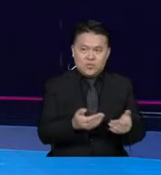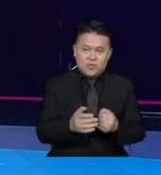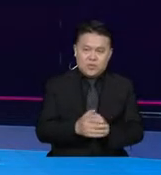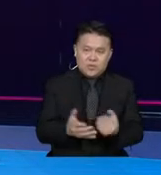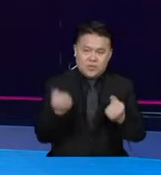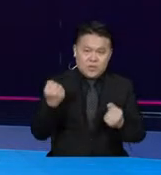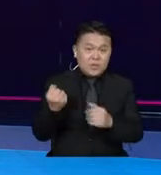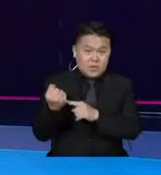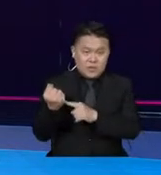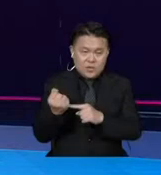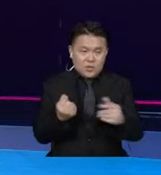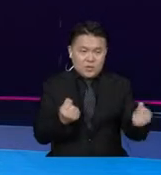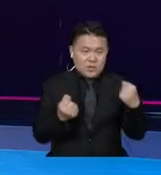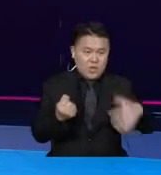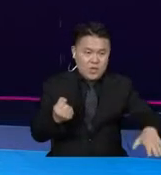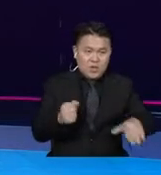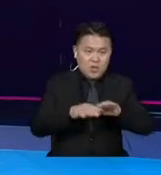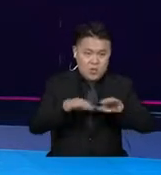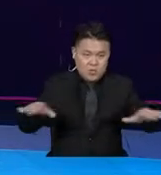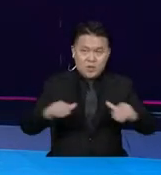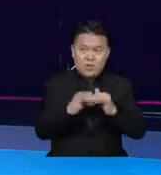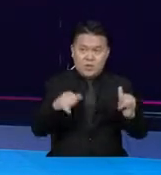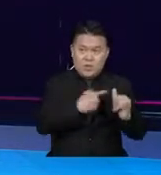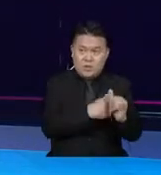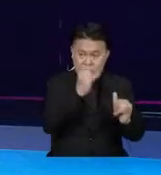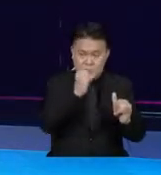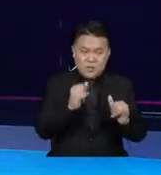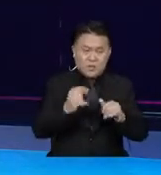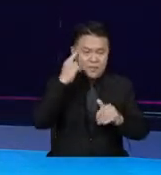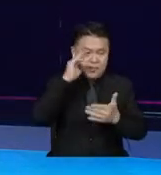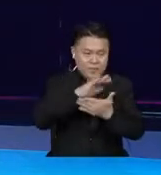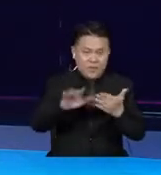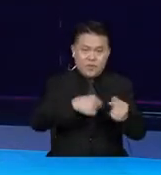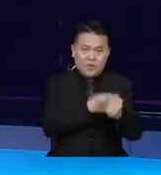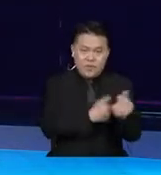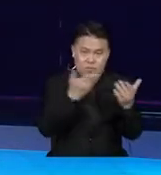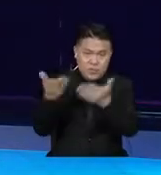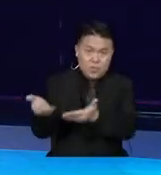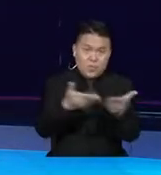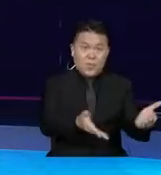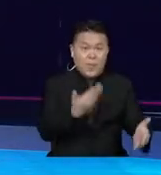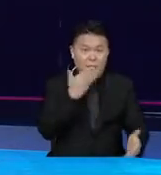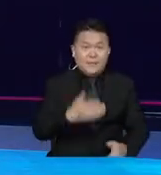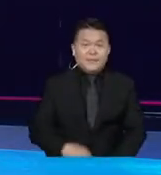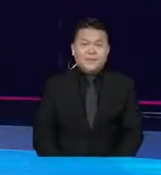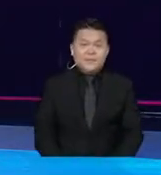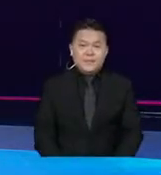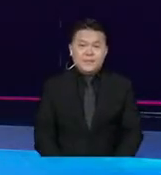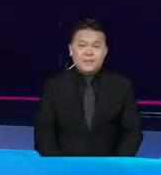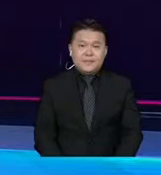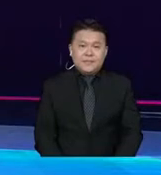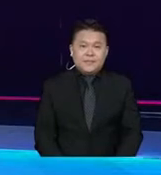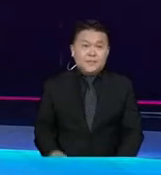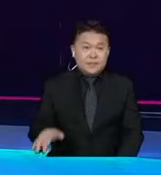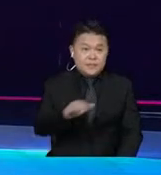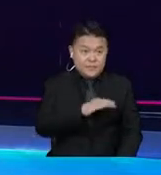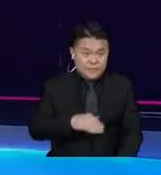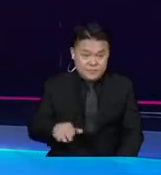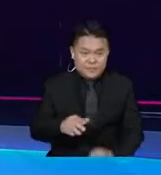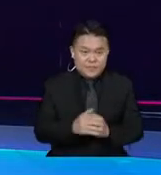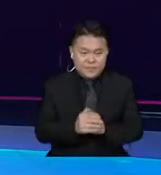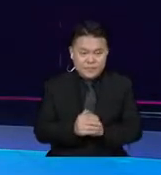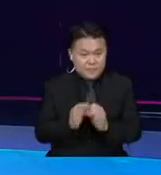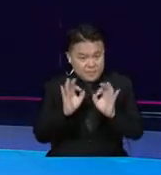in power. Peaceful transitions of power become possible. In rewriting our democracy, we have to find